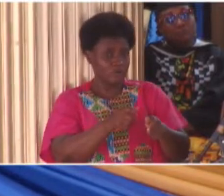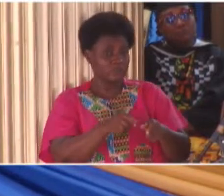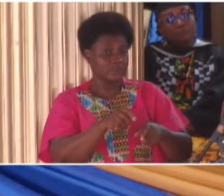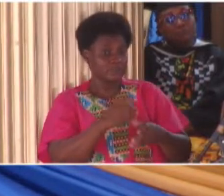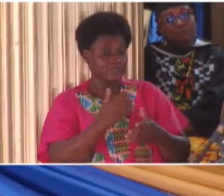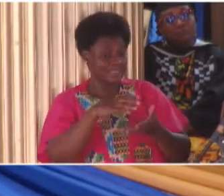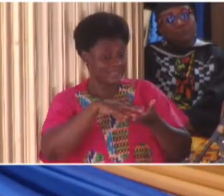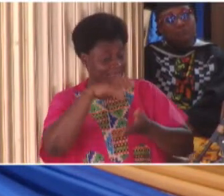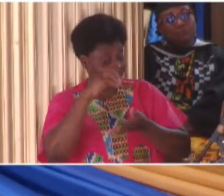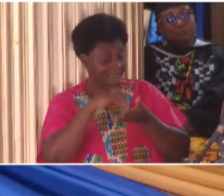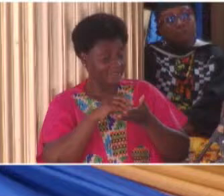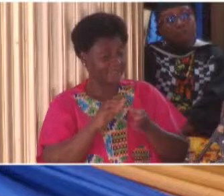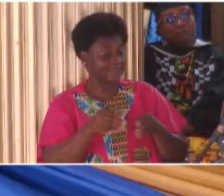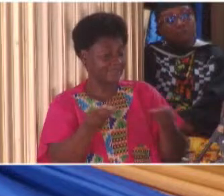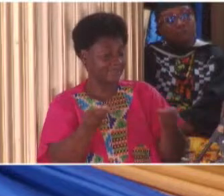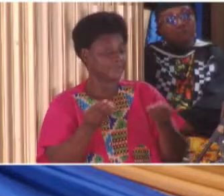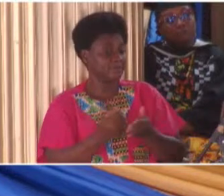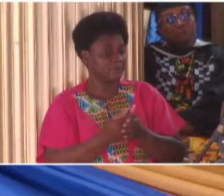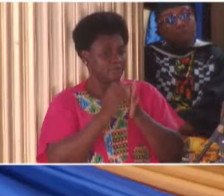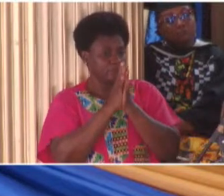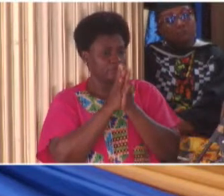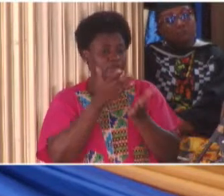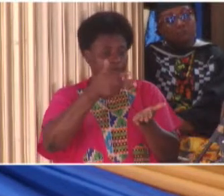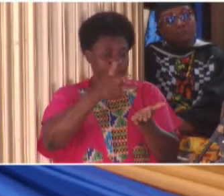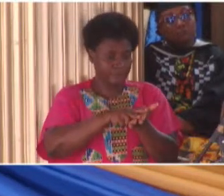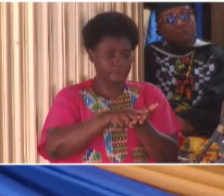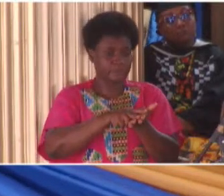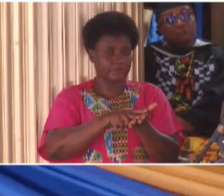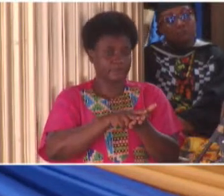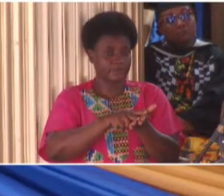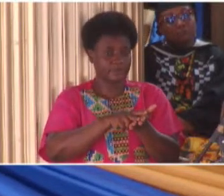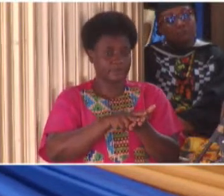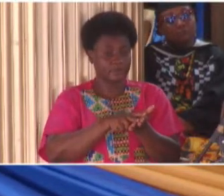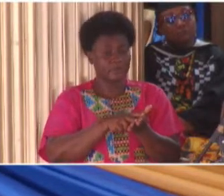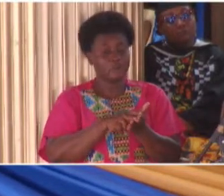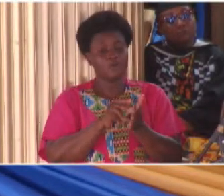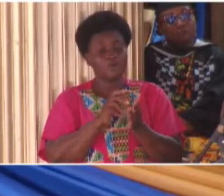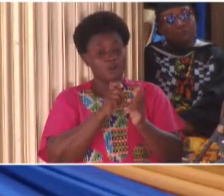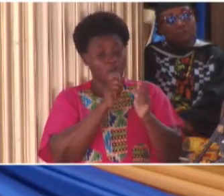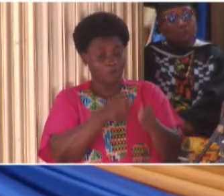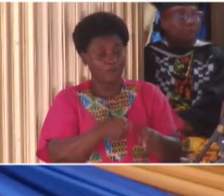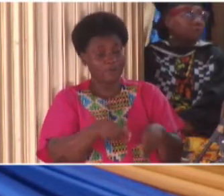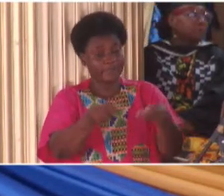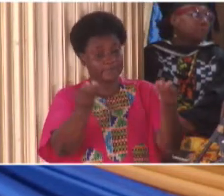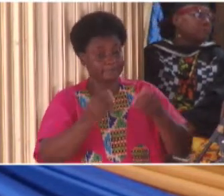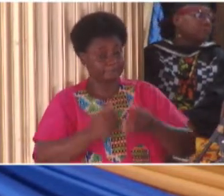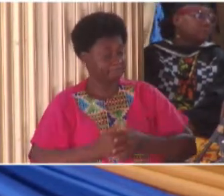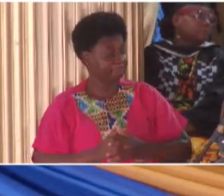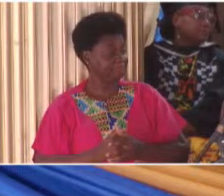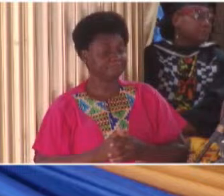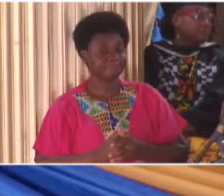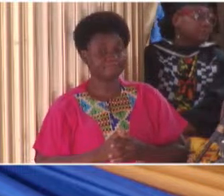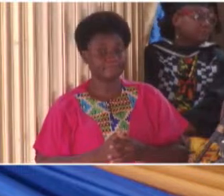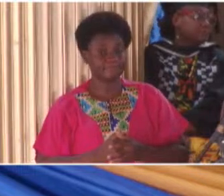entitle them. I pray for conferment of the awards due them.